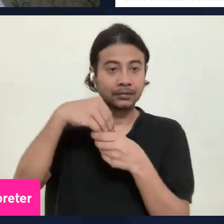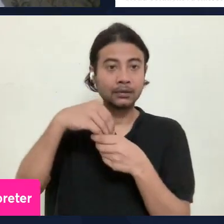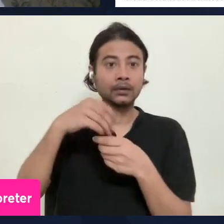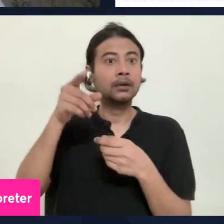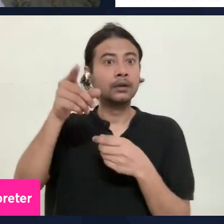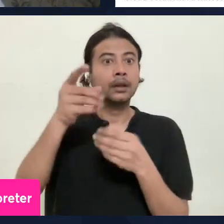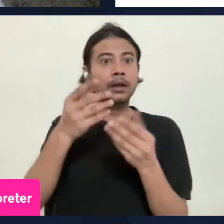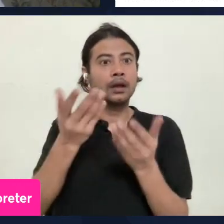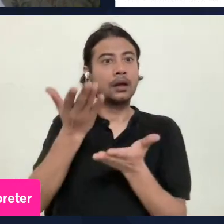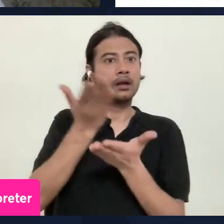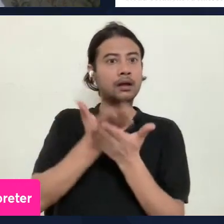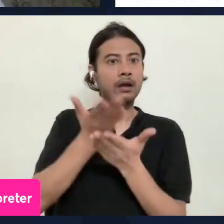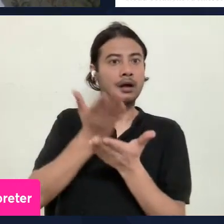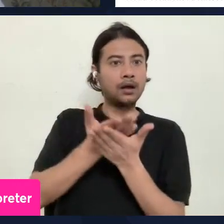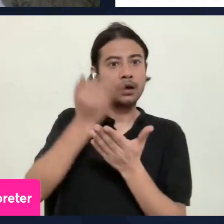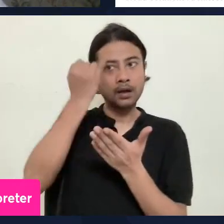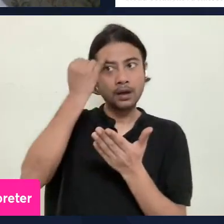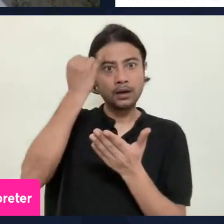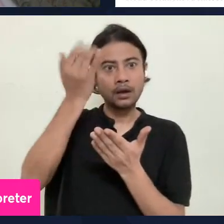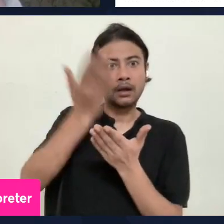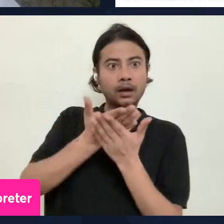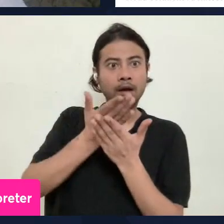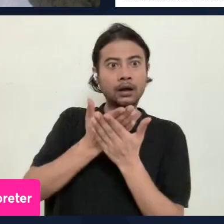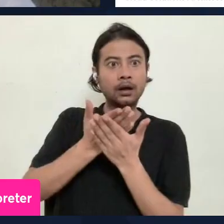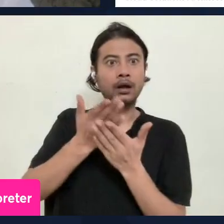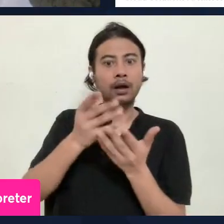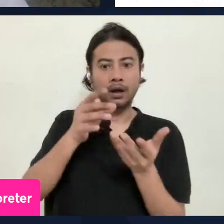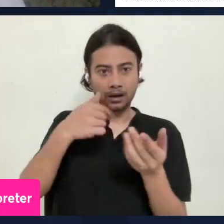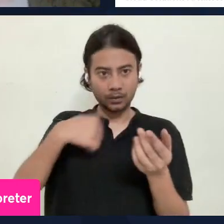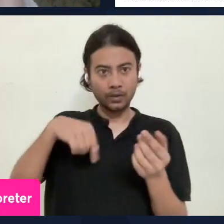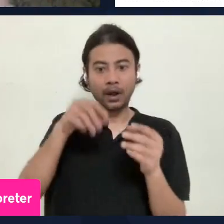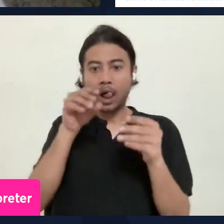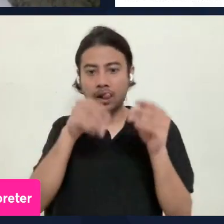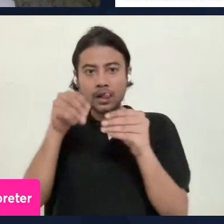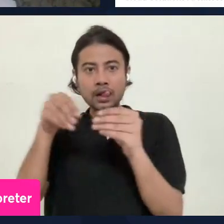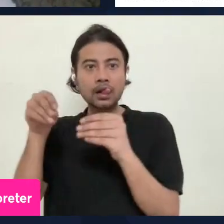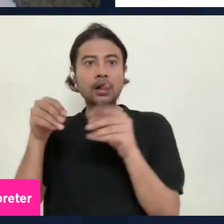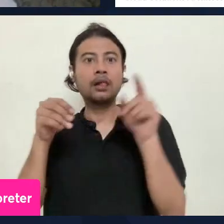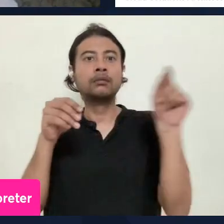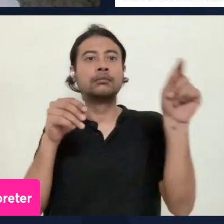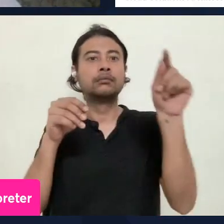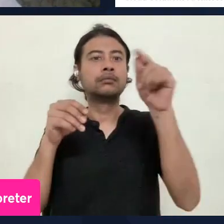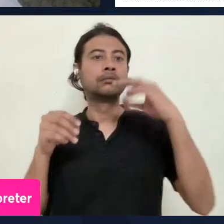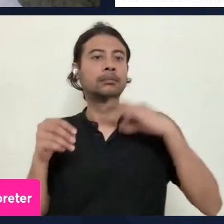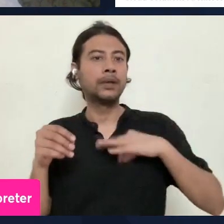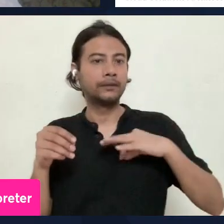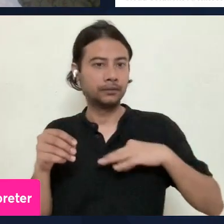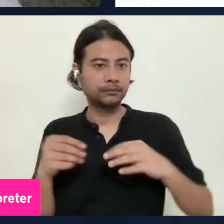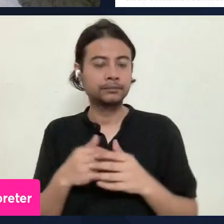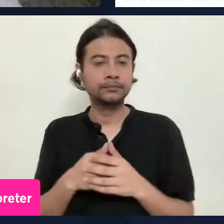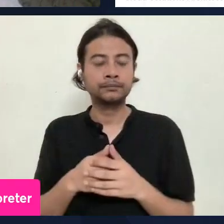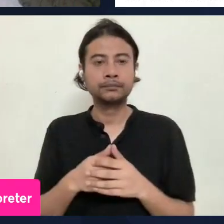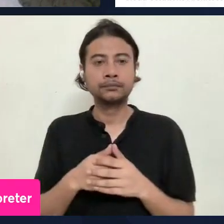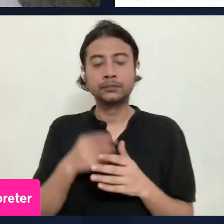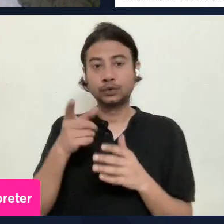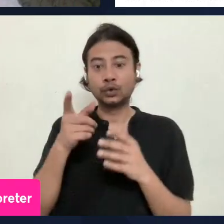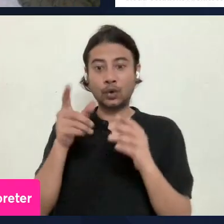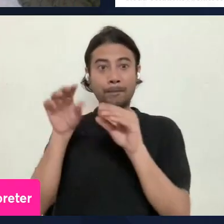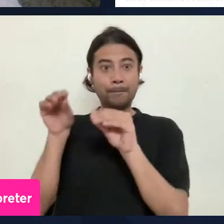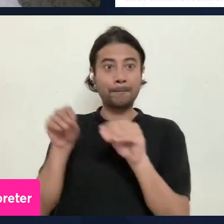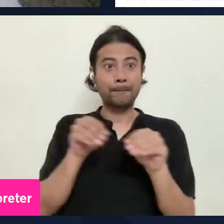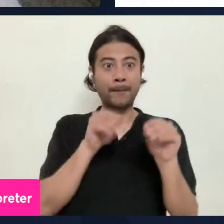user, the end customer. Anyway, so they looked at the ANF migration assistant, spoke to our product